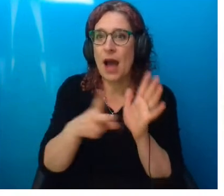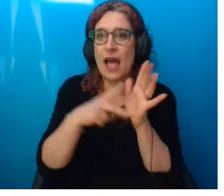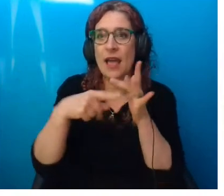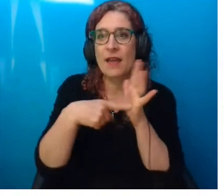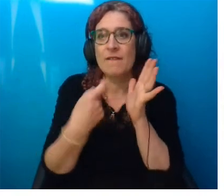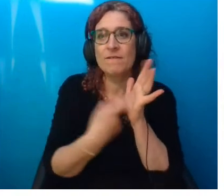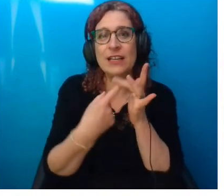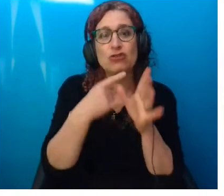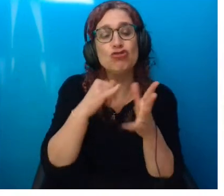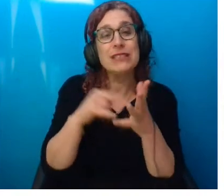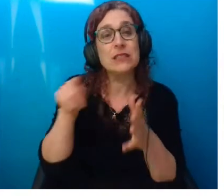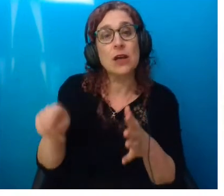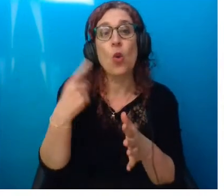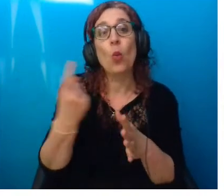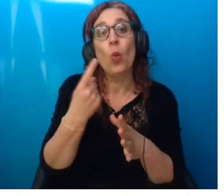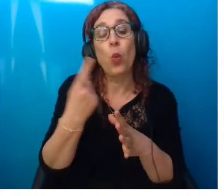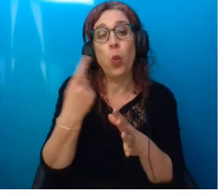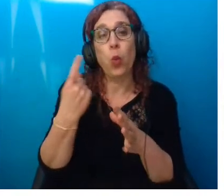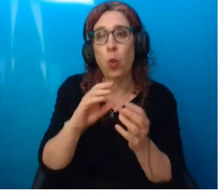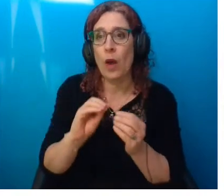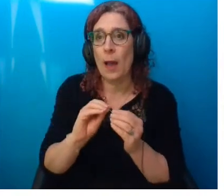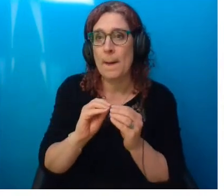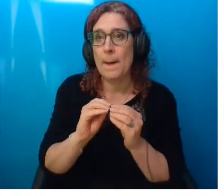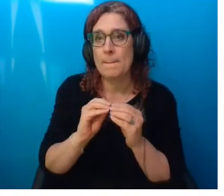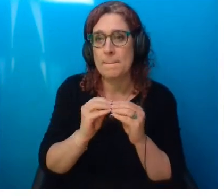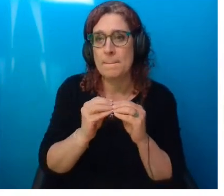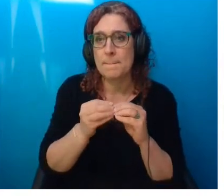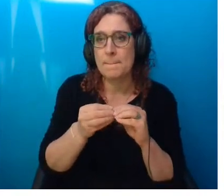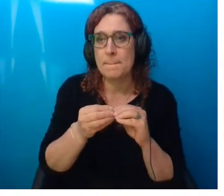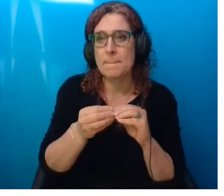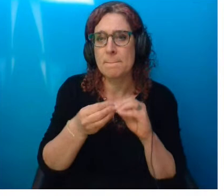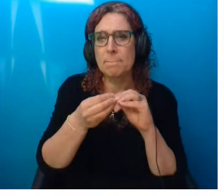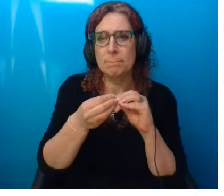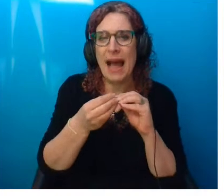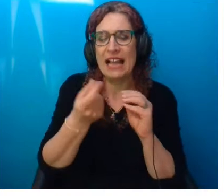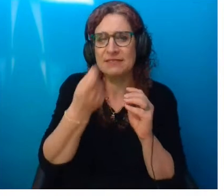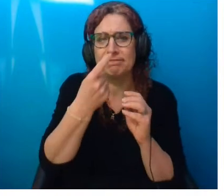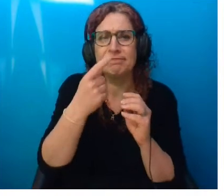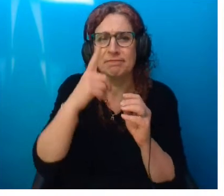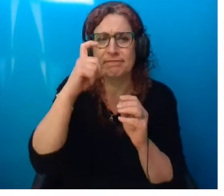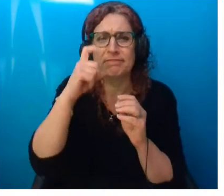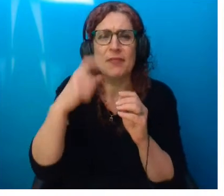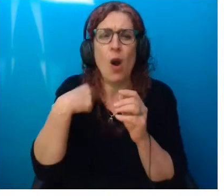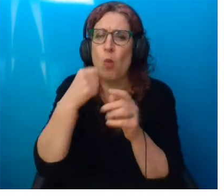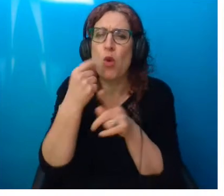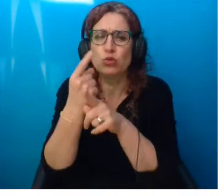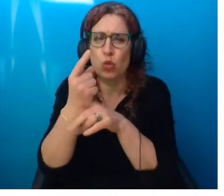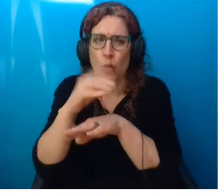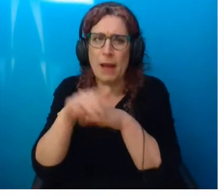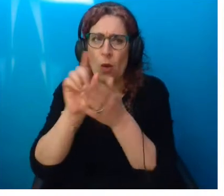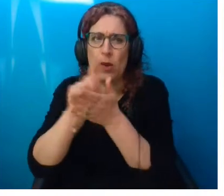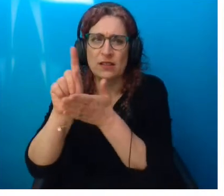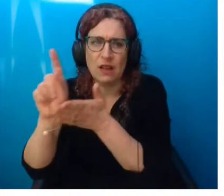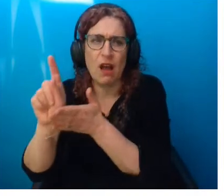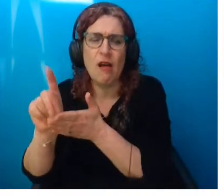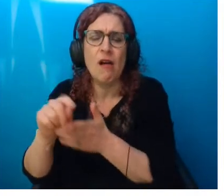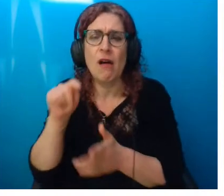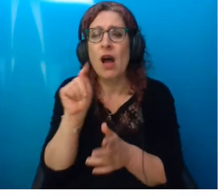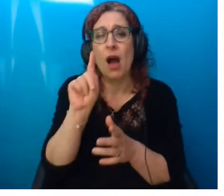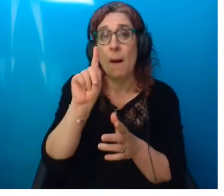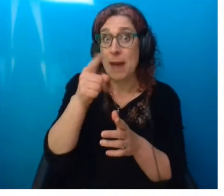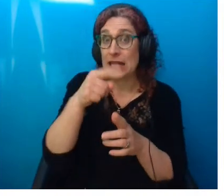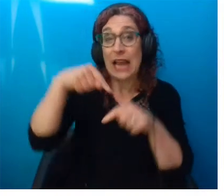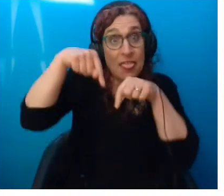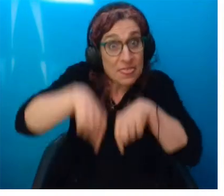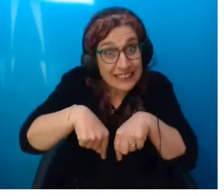of Isolastine fluticasone, about which I'll be talking later on. But this particular talk is not sponsored by